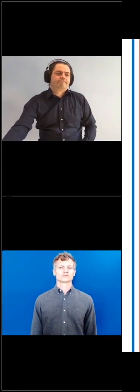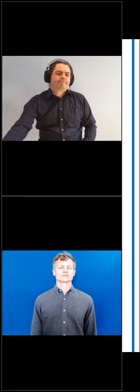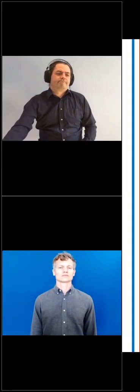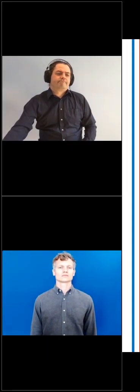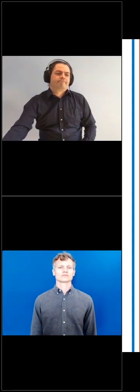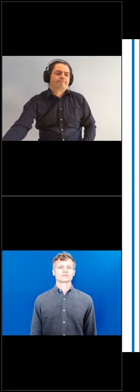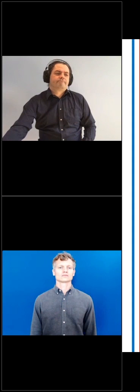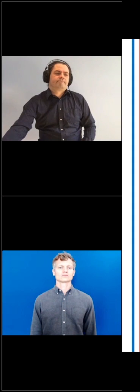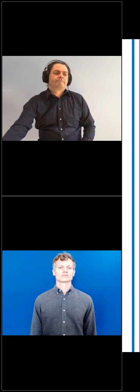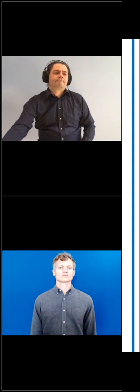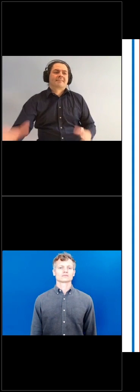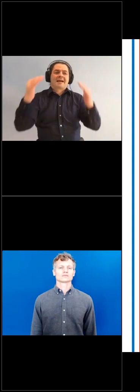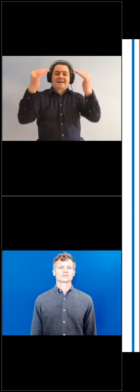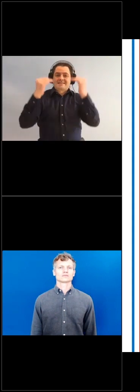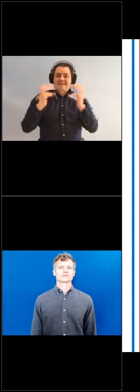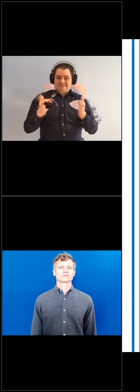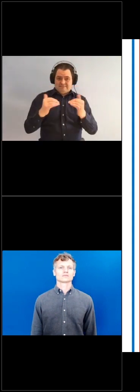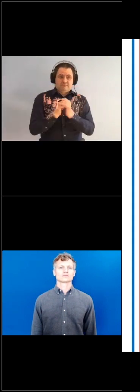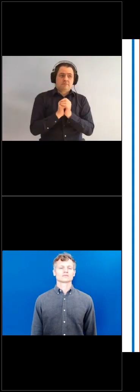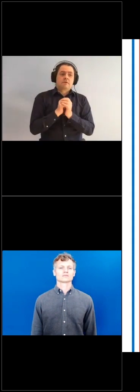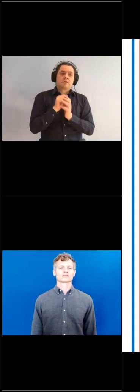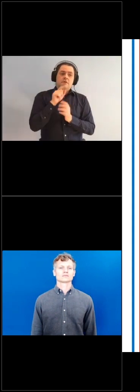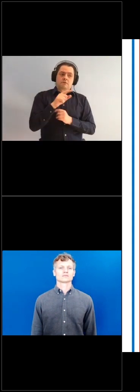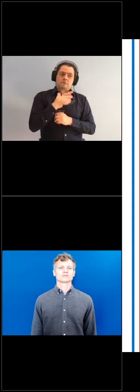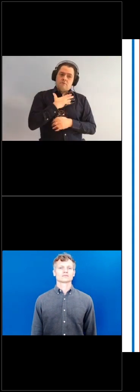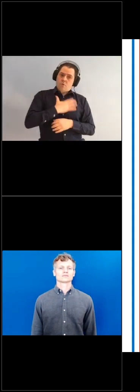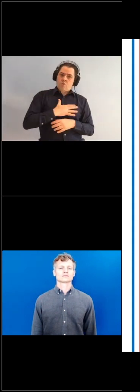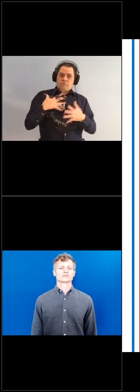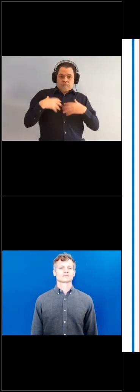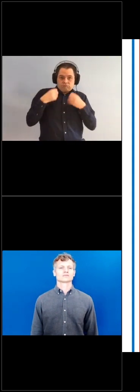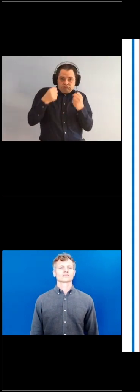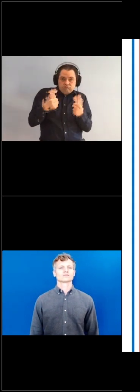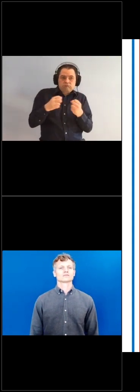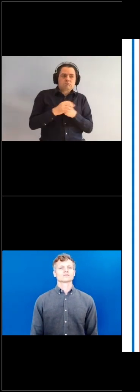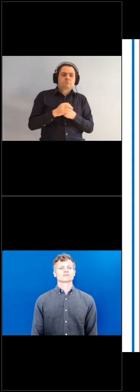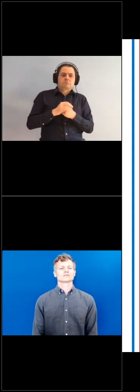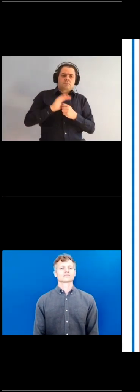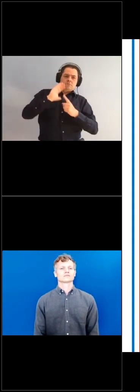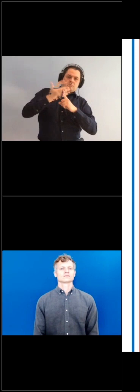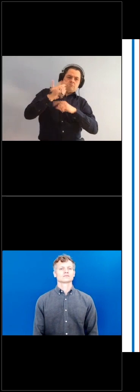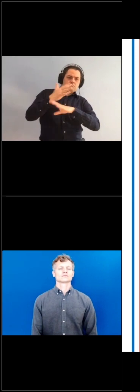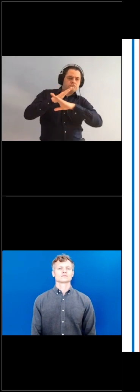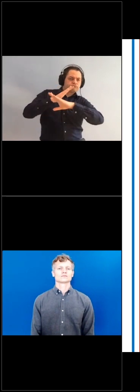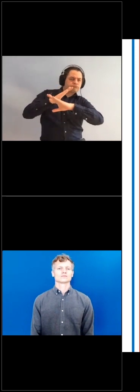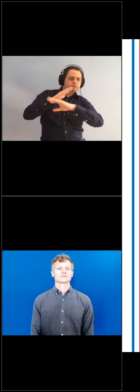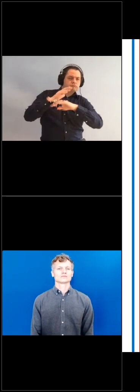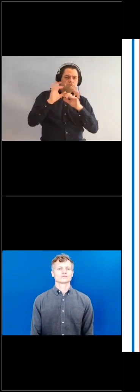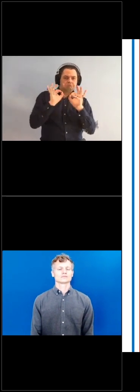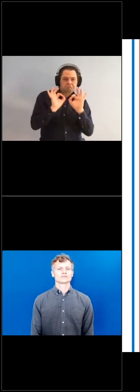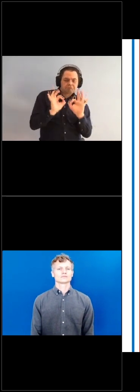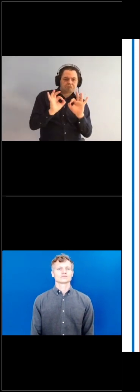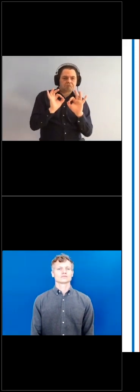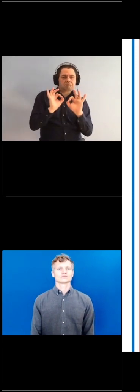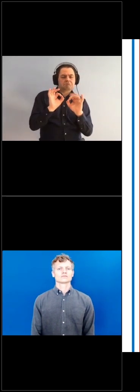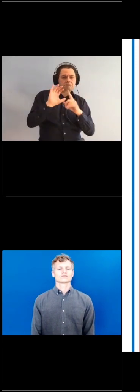So in order to ensure health and protection of persons with disabilities, we just wanted to